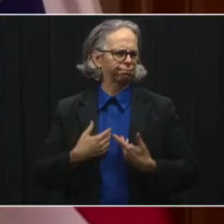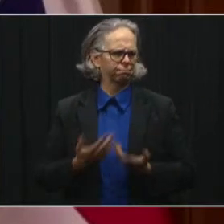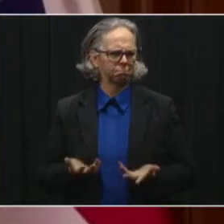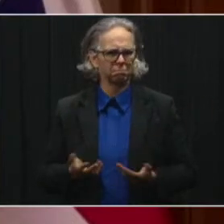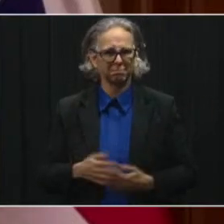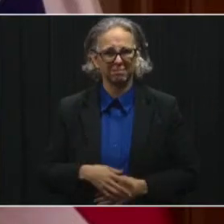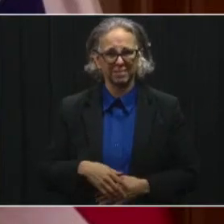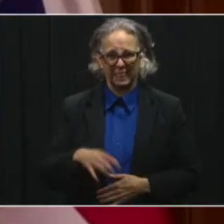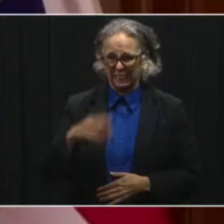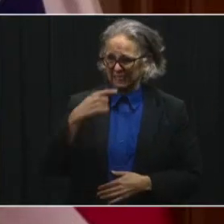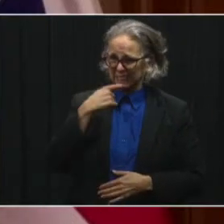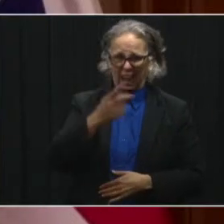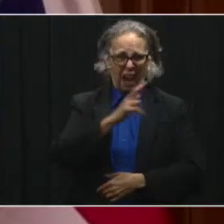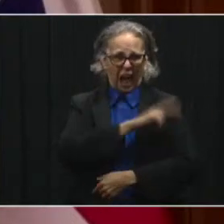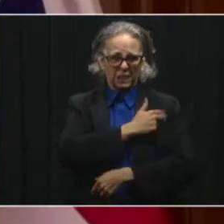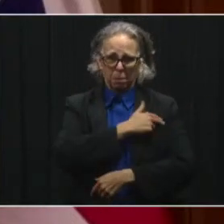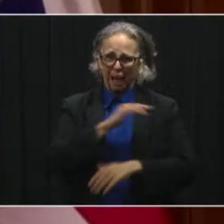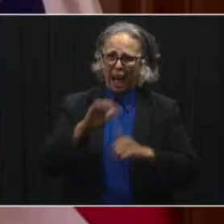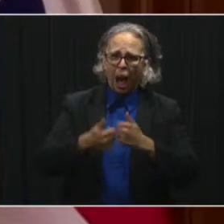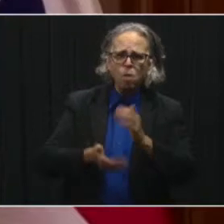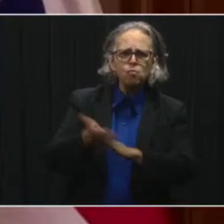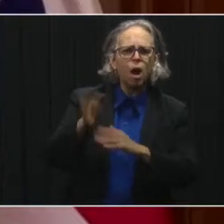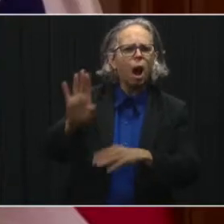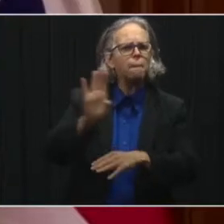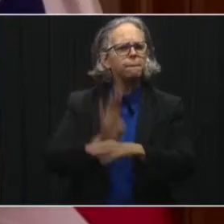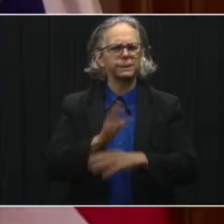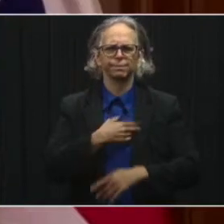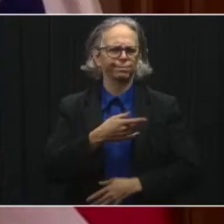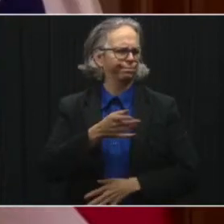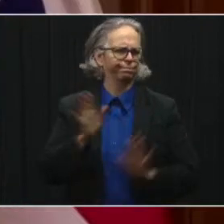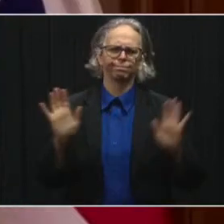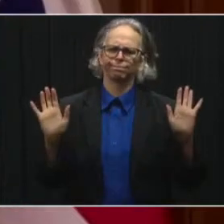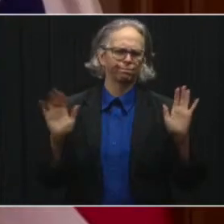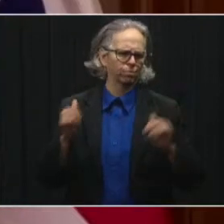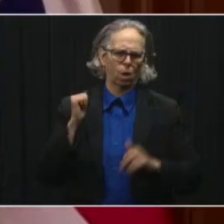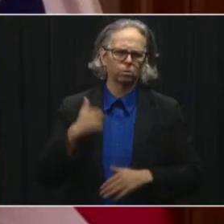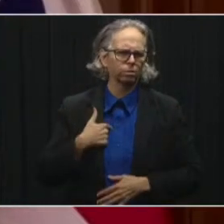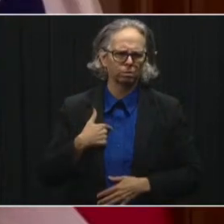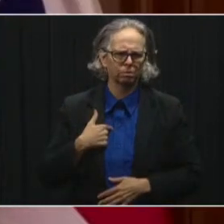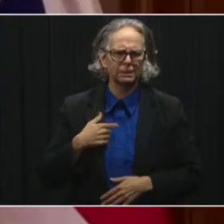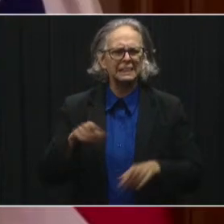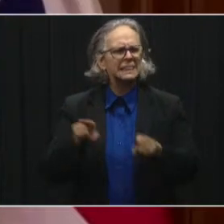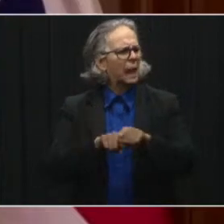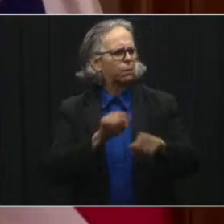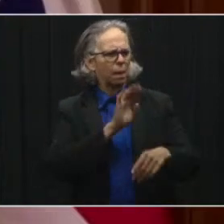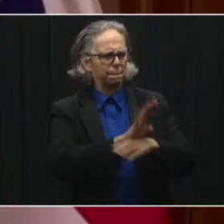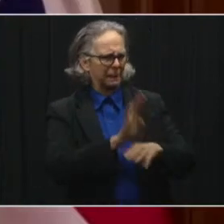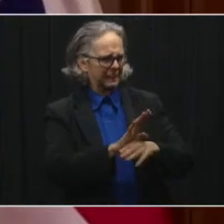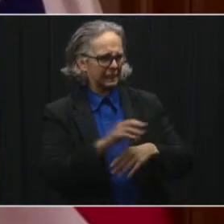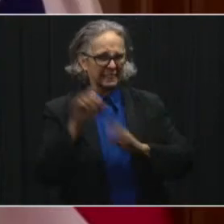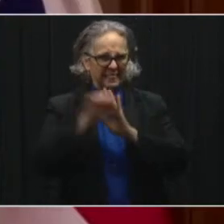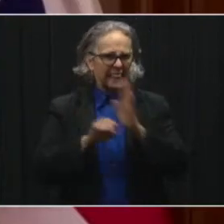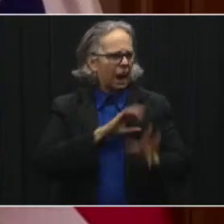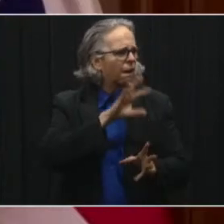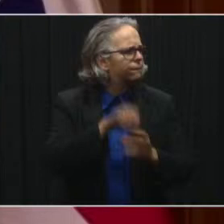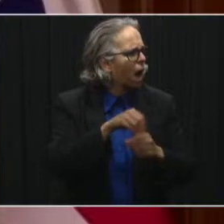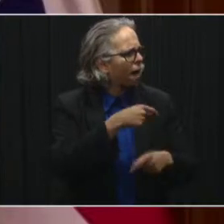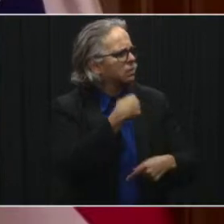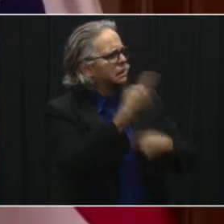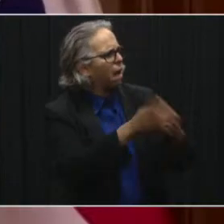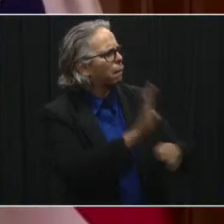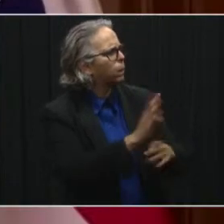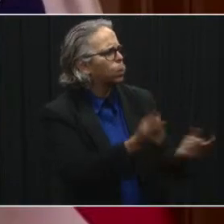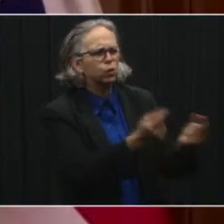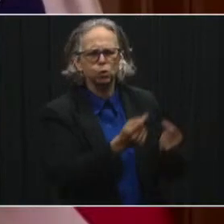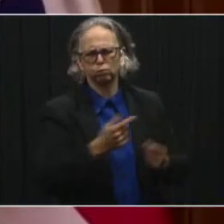how they run their hospital. We should not be telling business how they run their business. If a hospital feels that they want to require